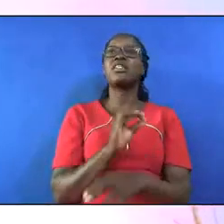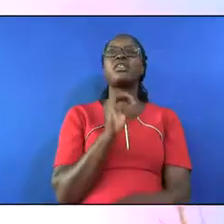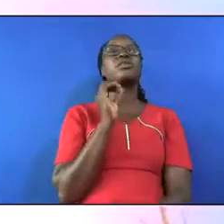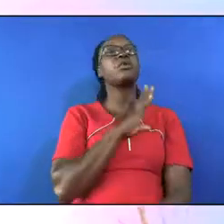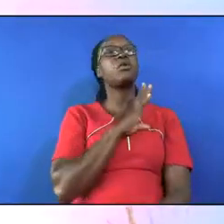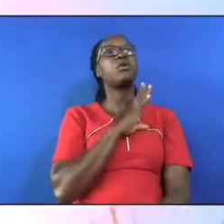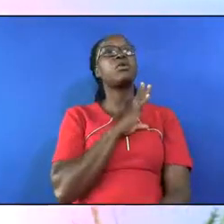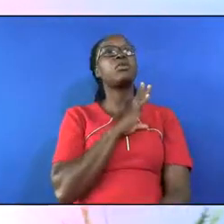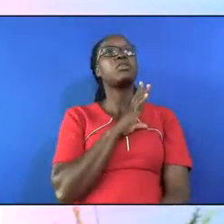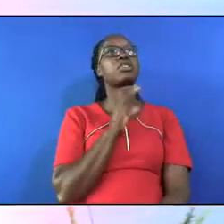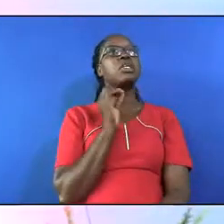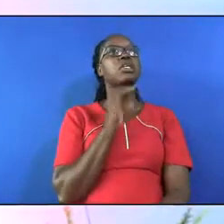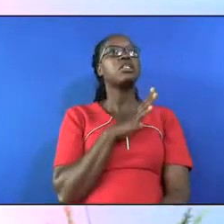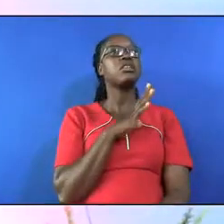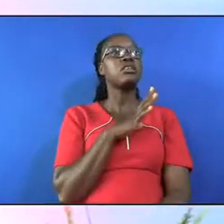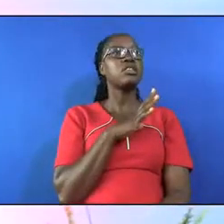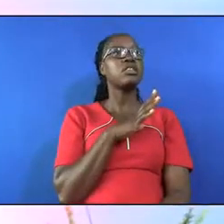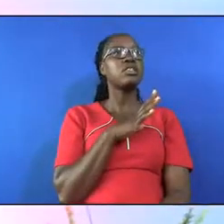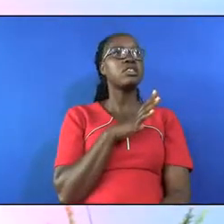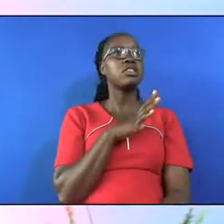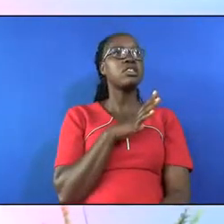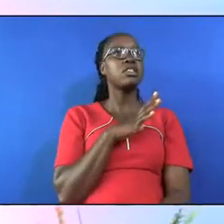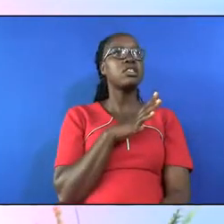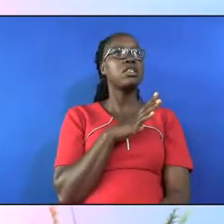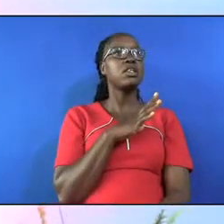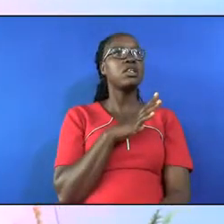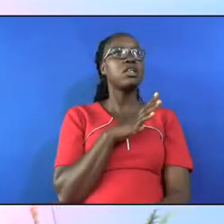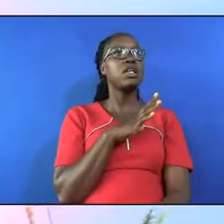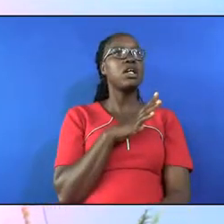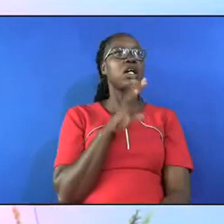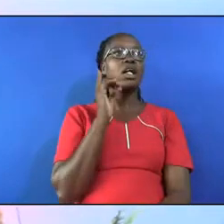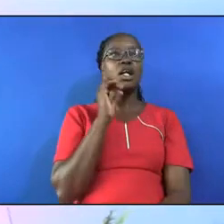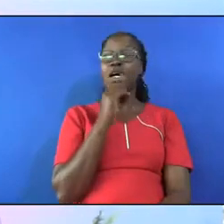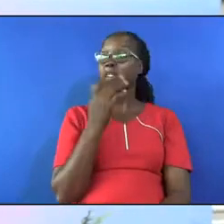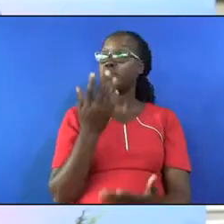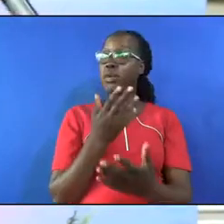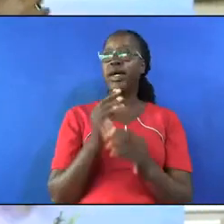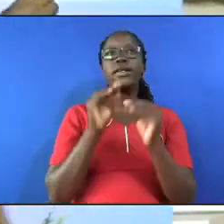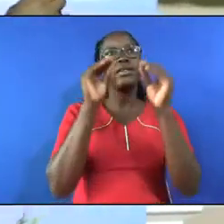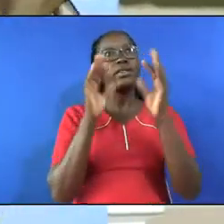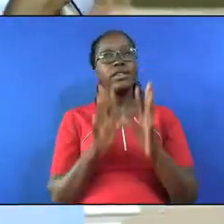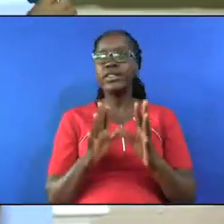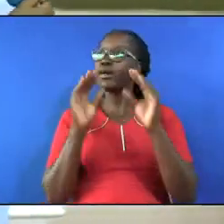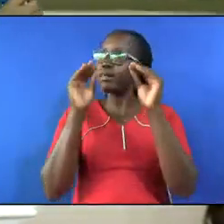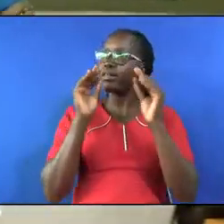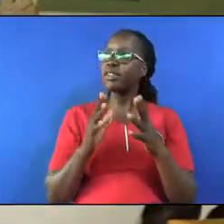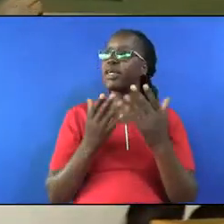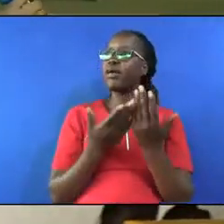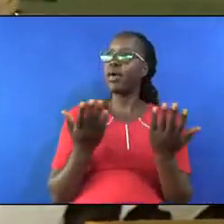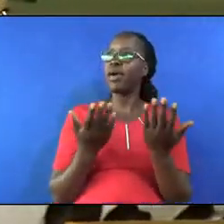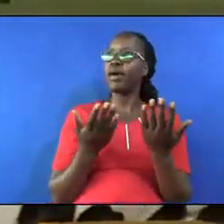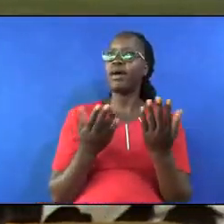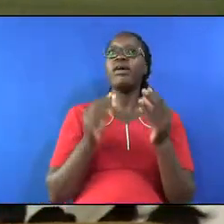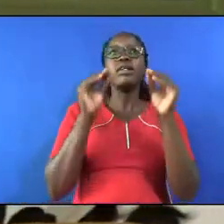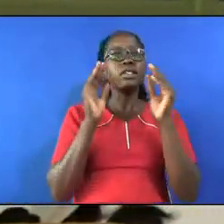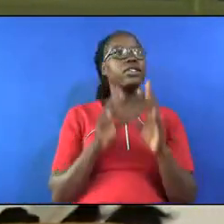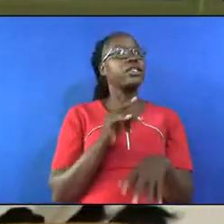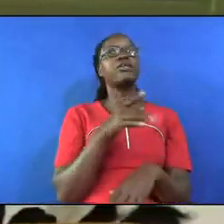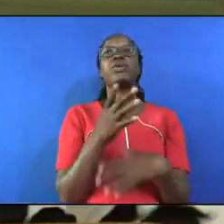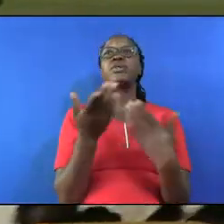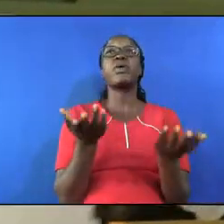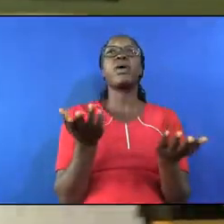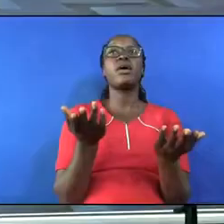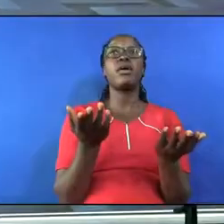noise, and you know, when they make noise, all eyes are on the teacher, where nyamazisha watoto wako or something like that.